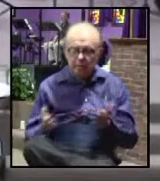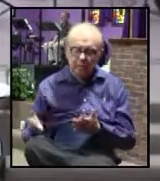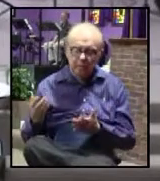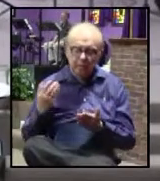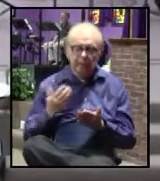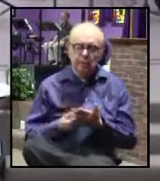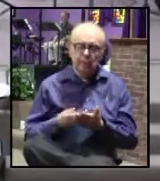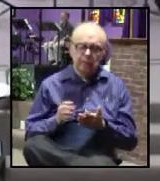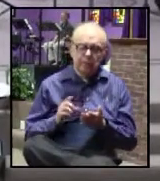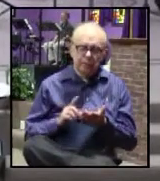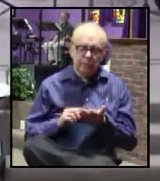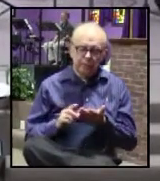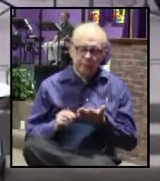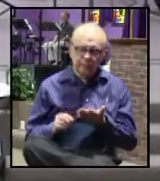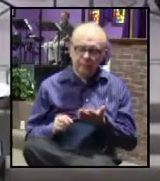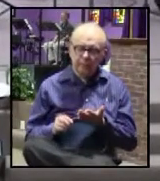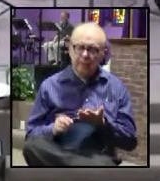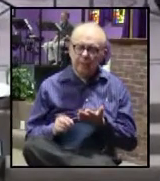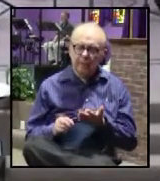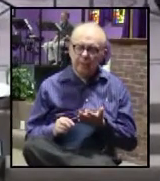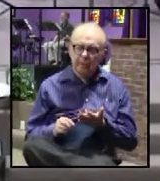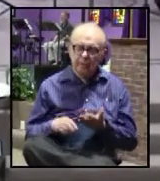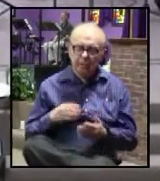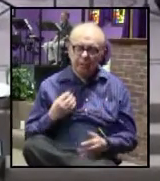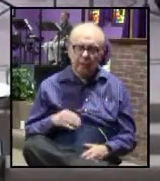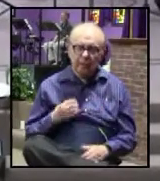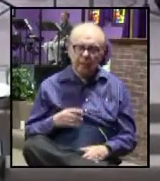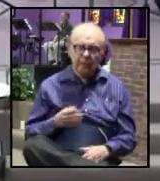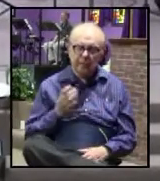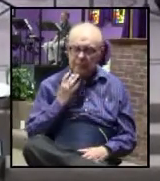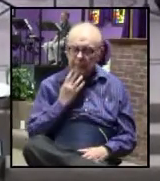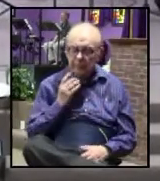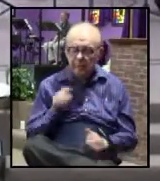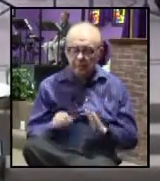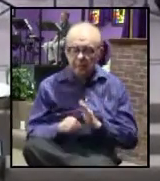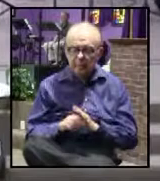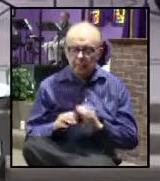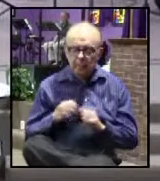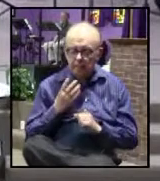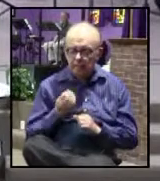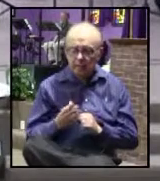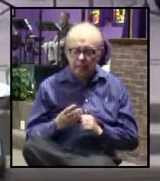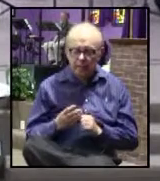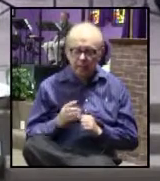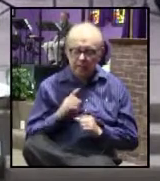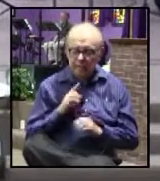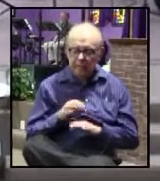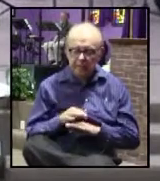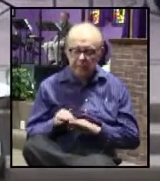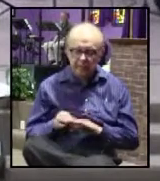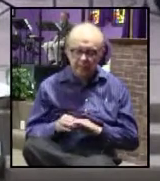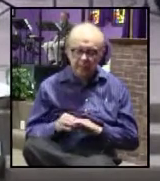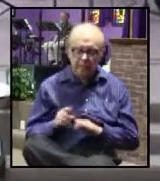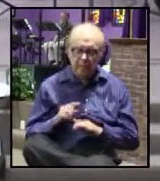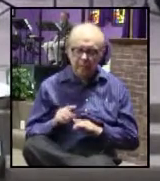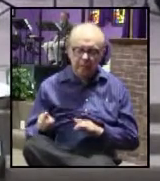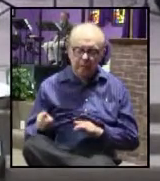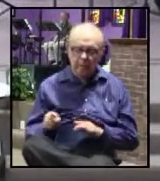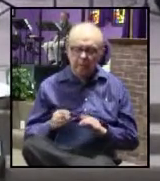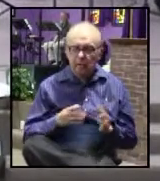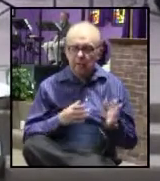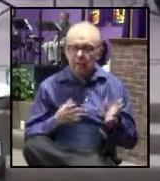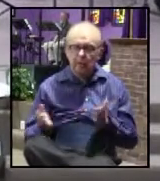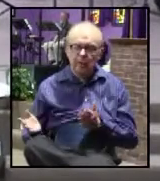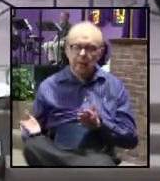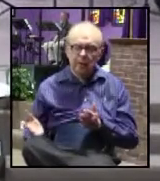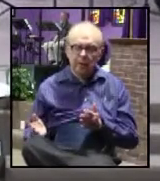bring good news. Oh my gosh, this is one of my favorite verses. How beautiful are the feet of those who